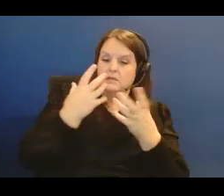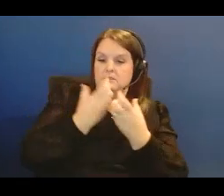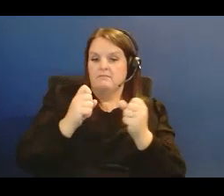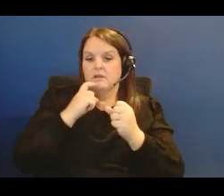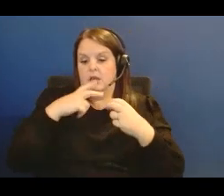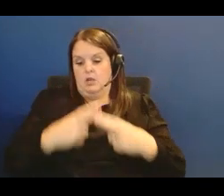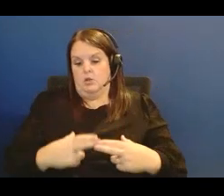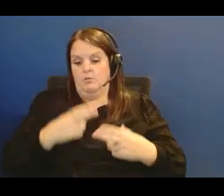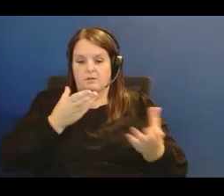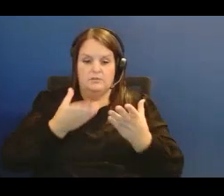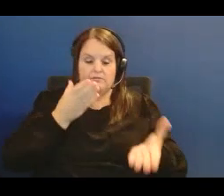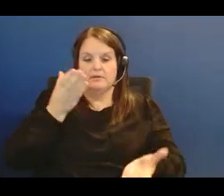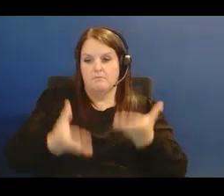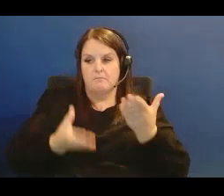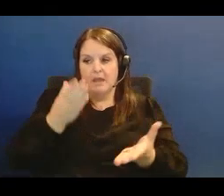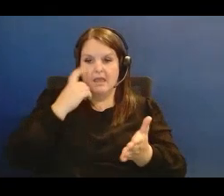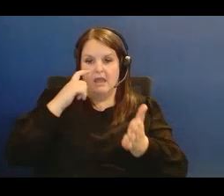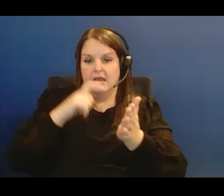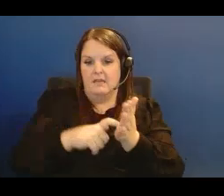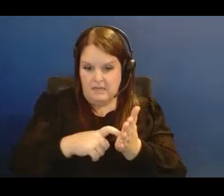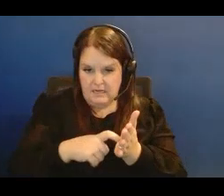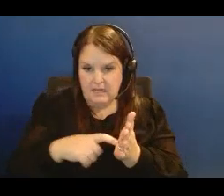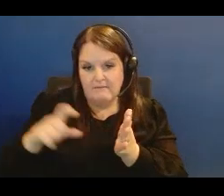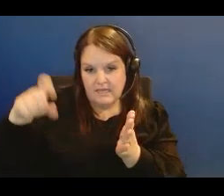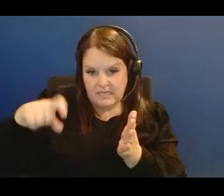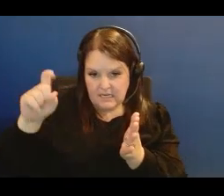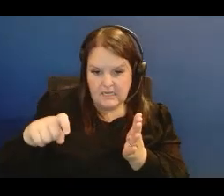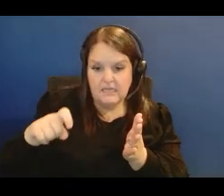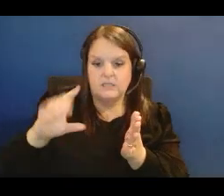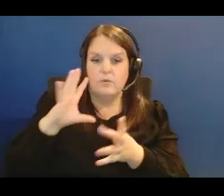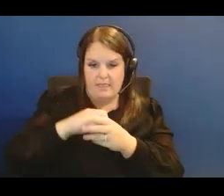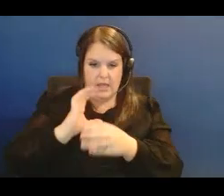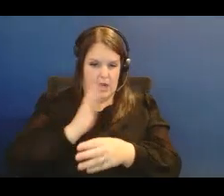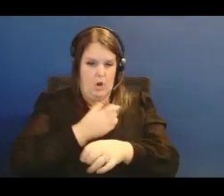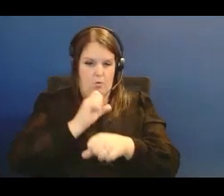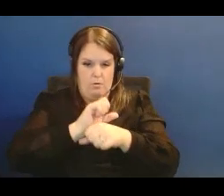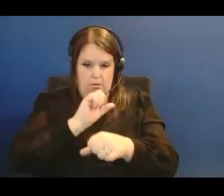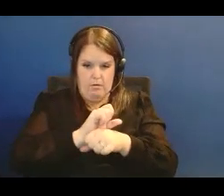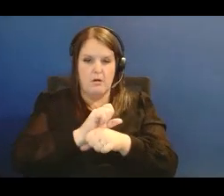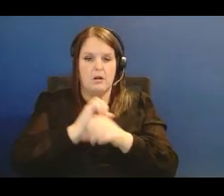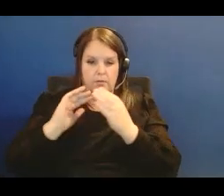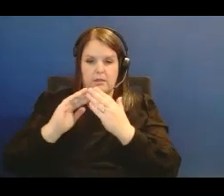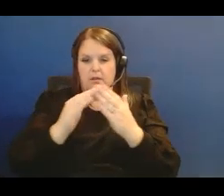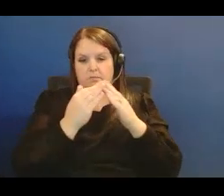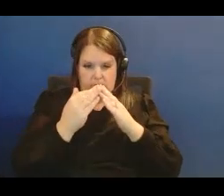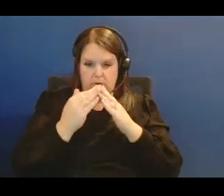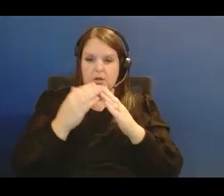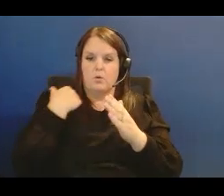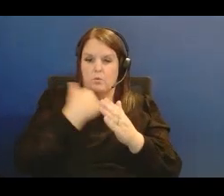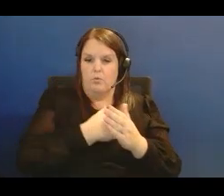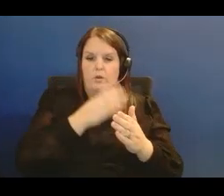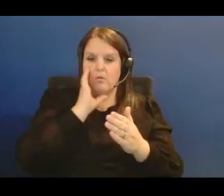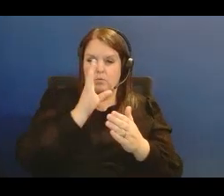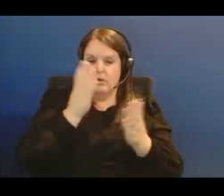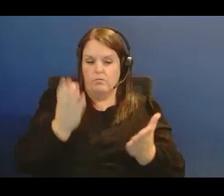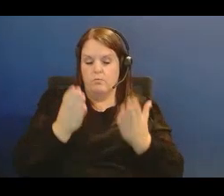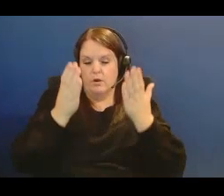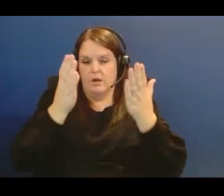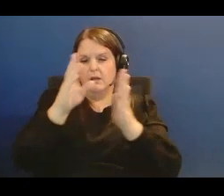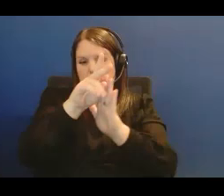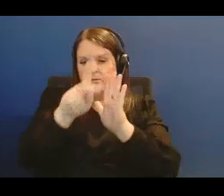Services may identify needs in our work with the communities that we would then like to bring up to a